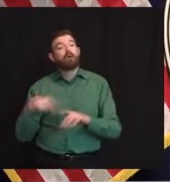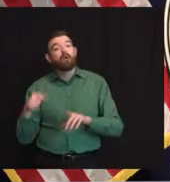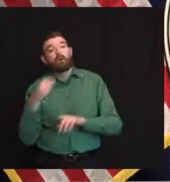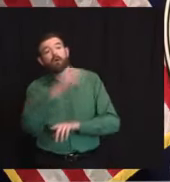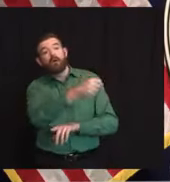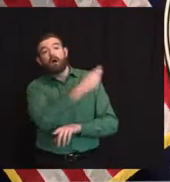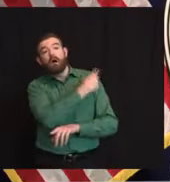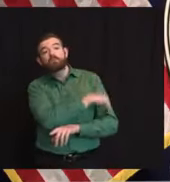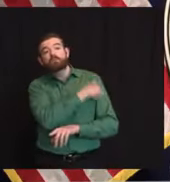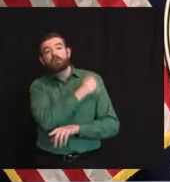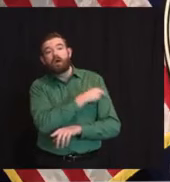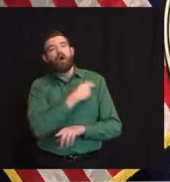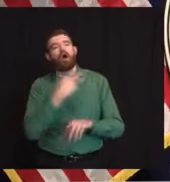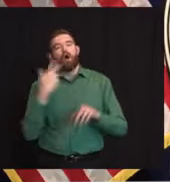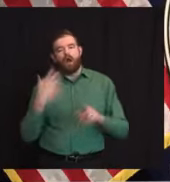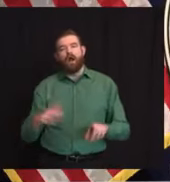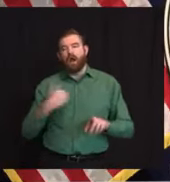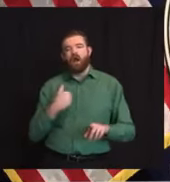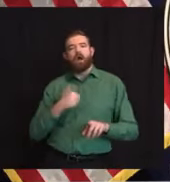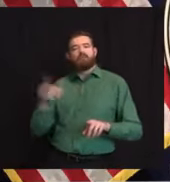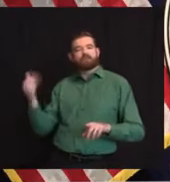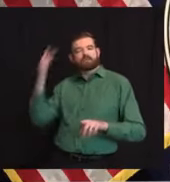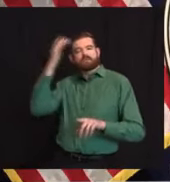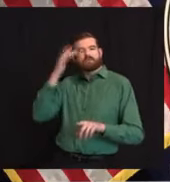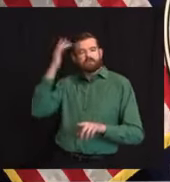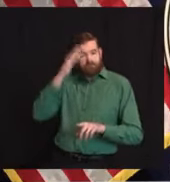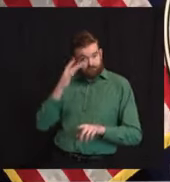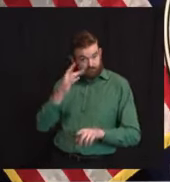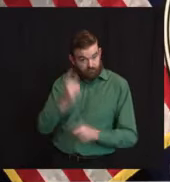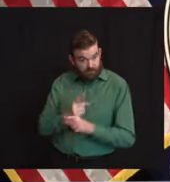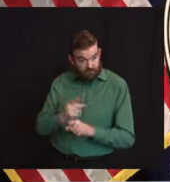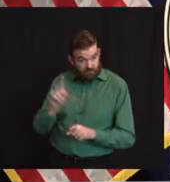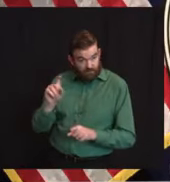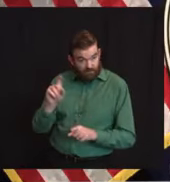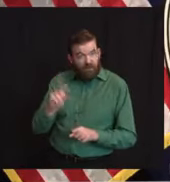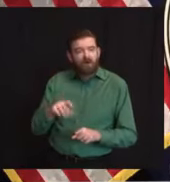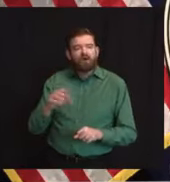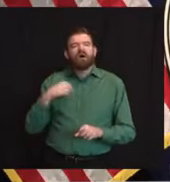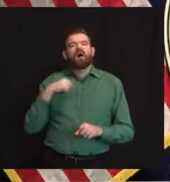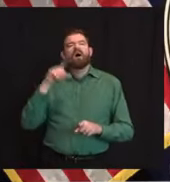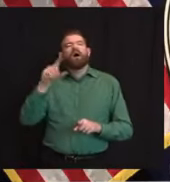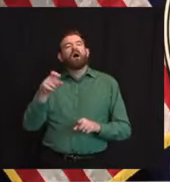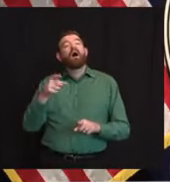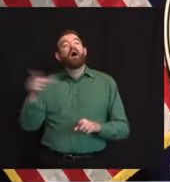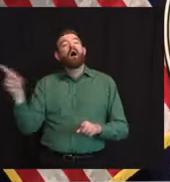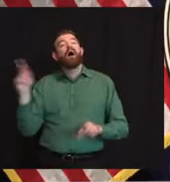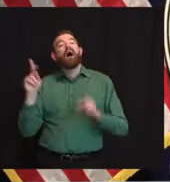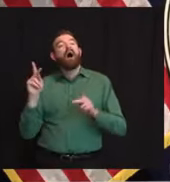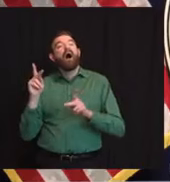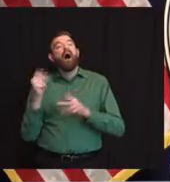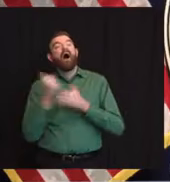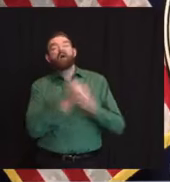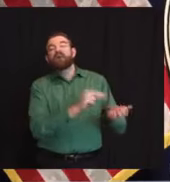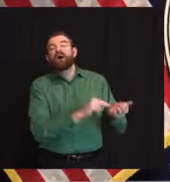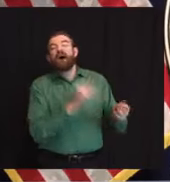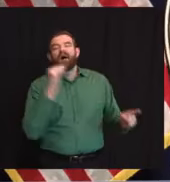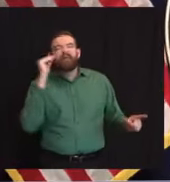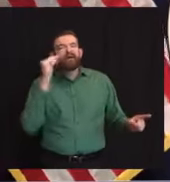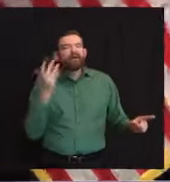And then there was the question about bringing other people in to help with nursing homes. Have they been deployed? Yeah, depending what they're hospitalized